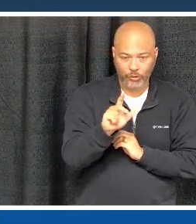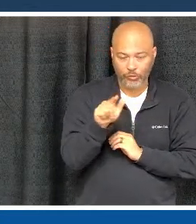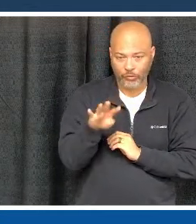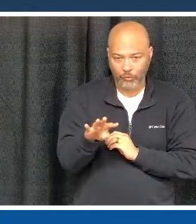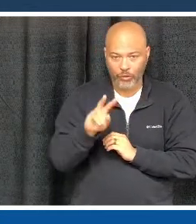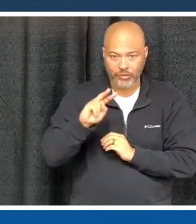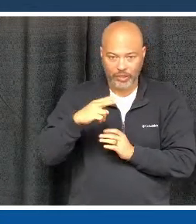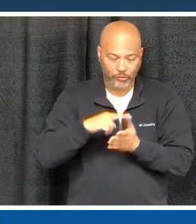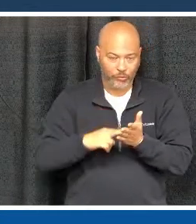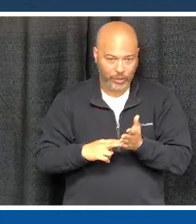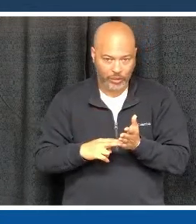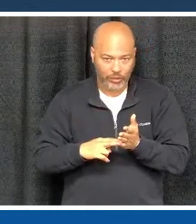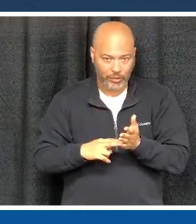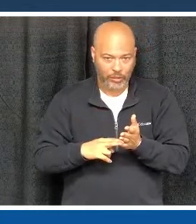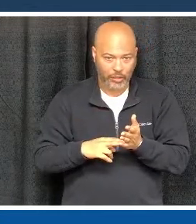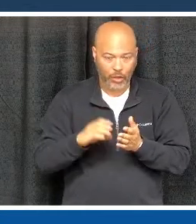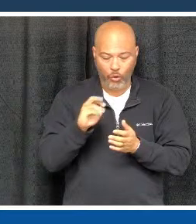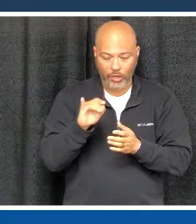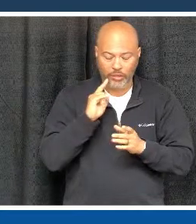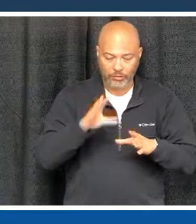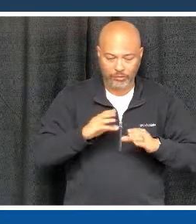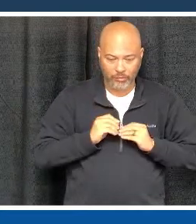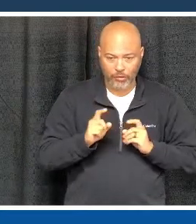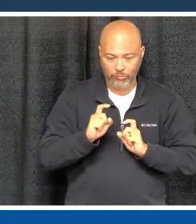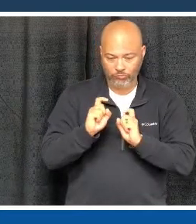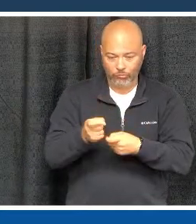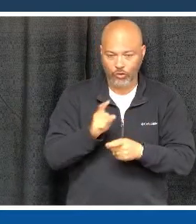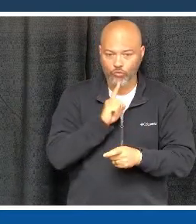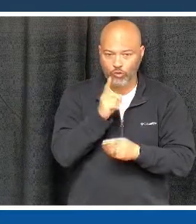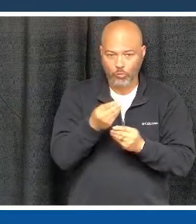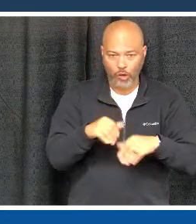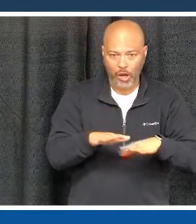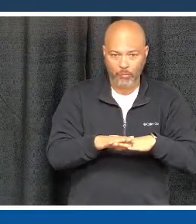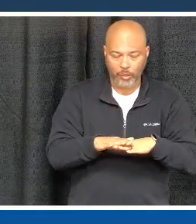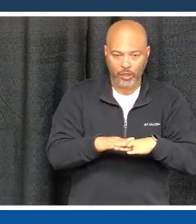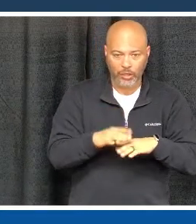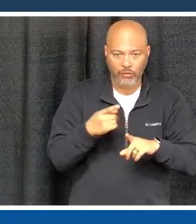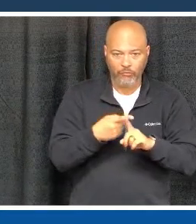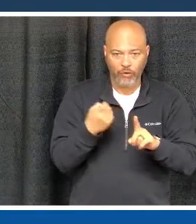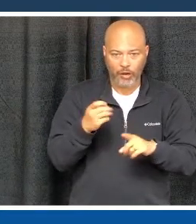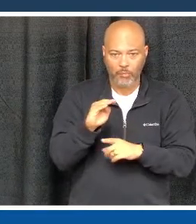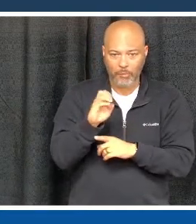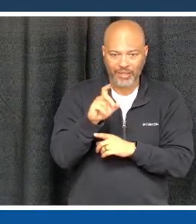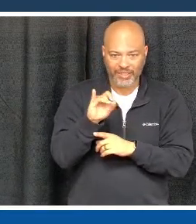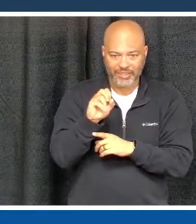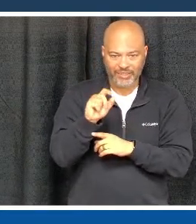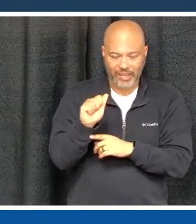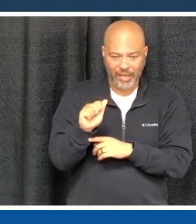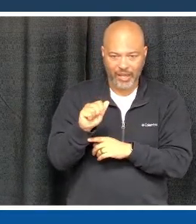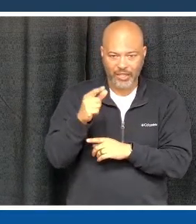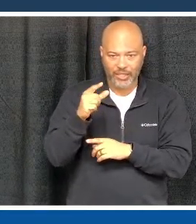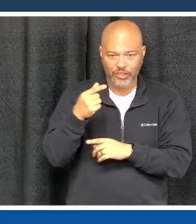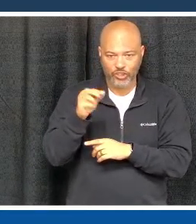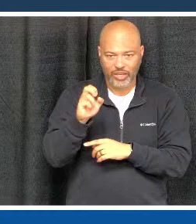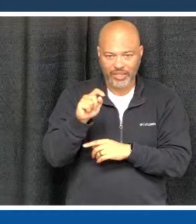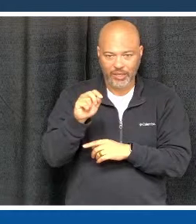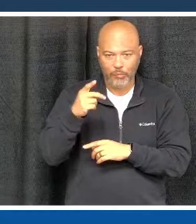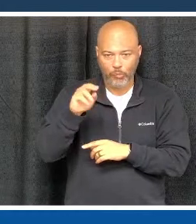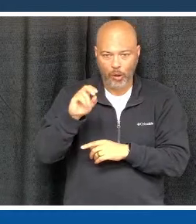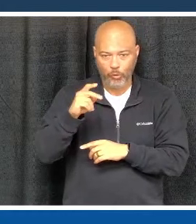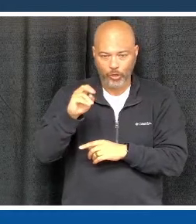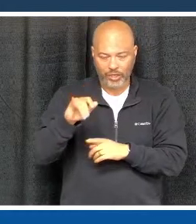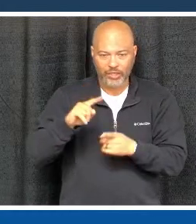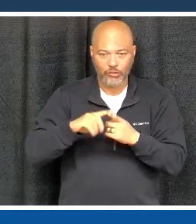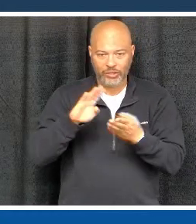2023-24, second reading, an ordinance accepting the donation of certain real property from Melissa G. Tennant Property to the city of